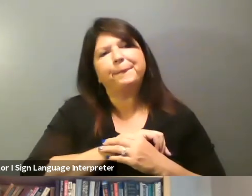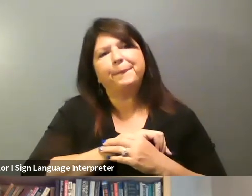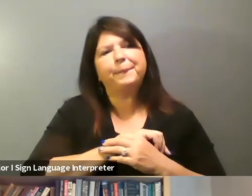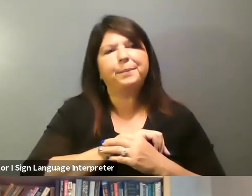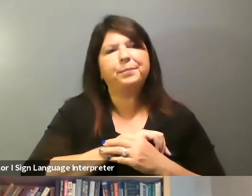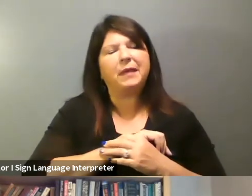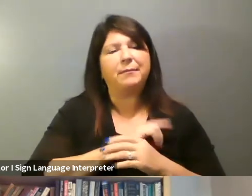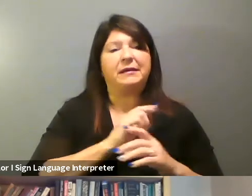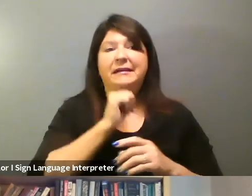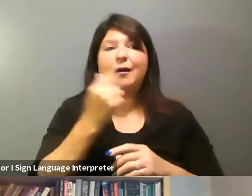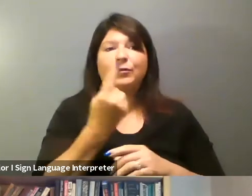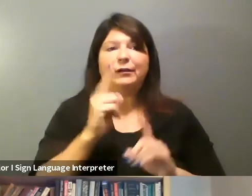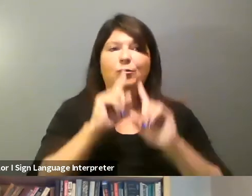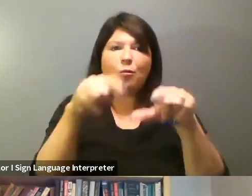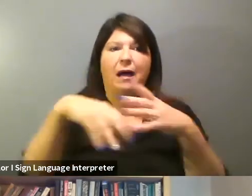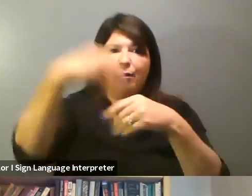vote? What else?